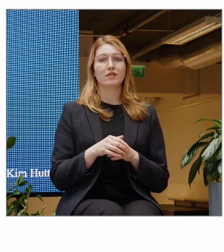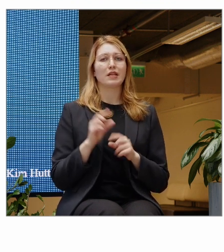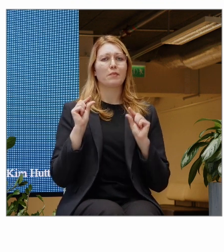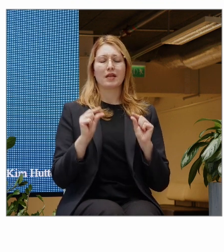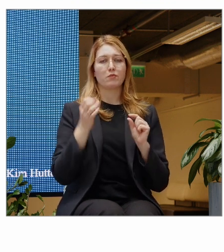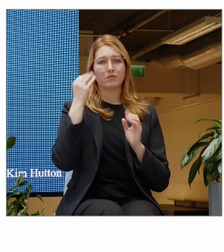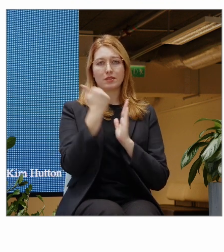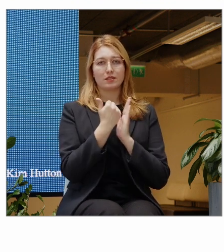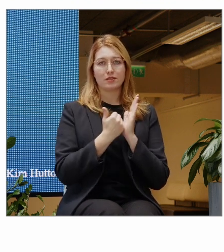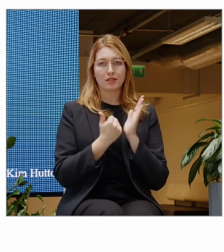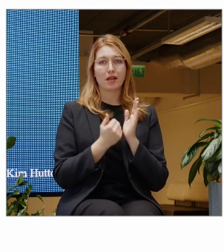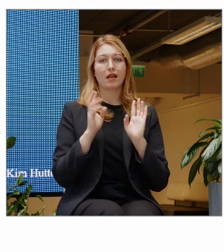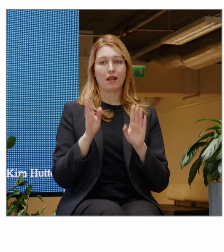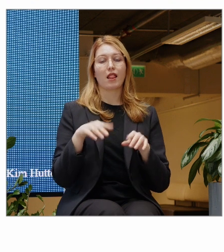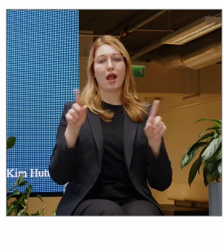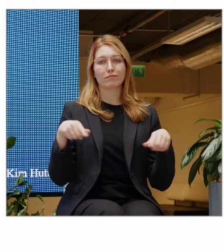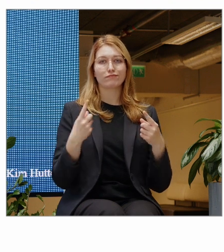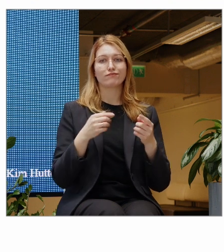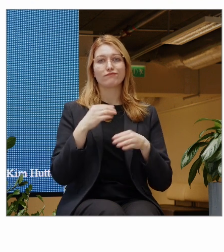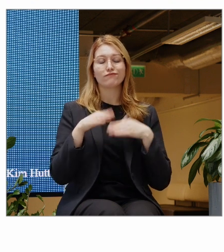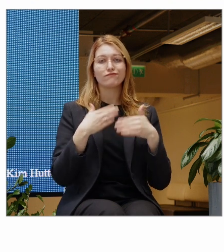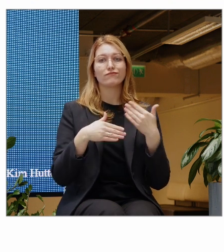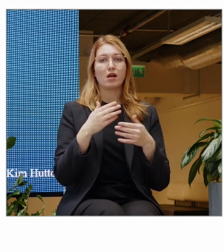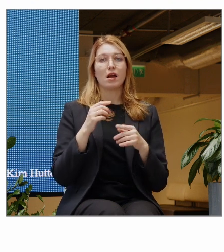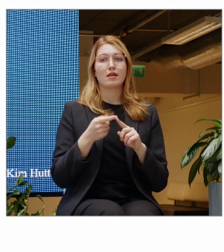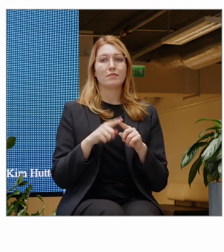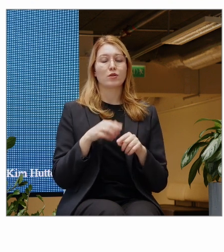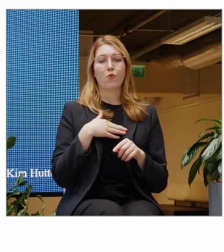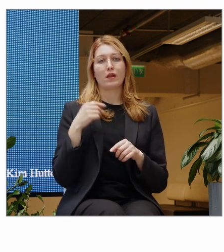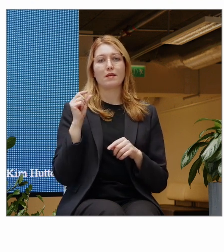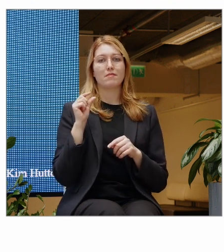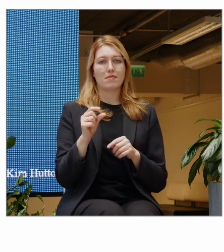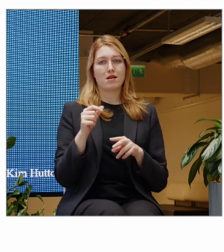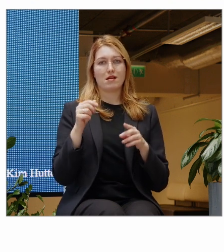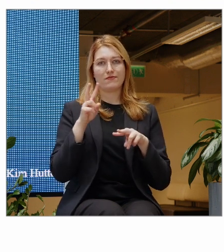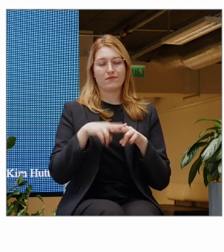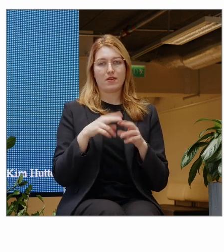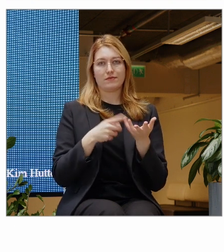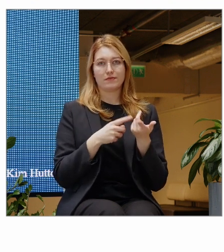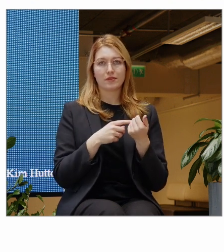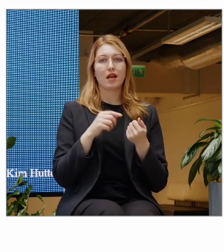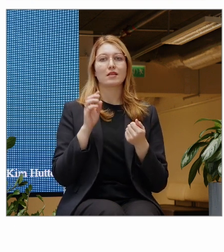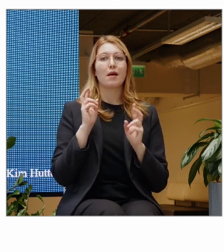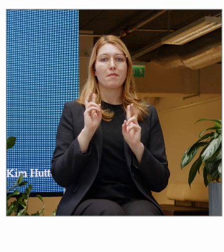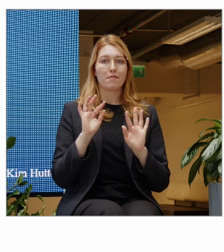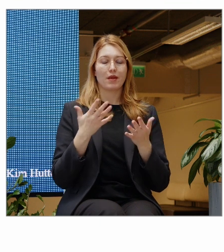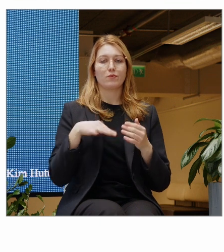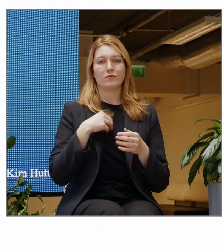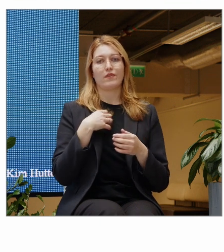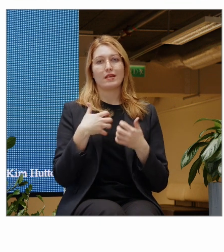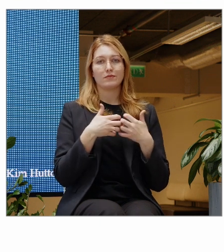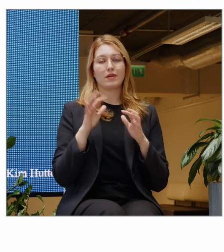for developers to comply. So often it's the smallest amount of space we can get away with to comply with the regulations. And that